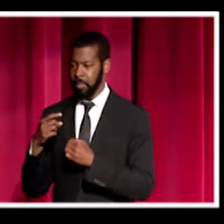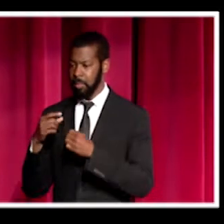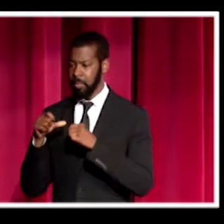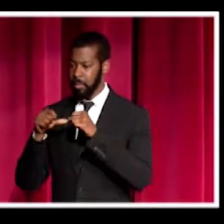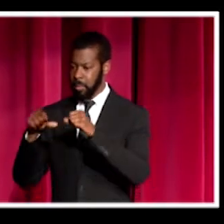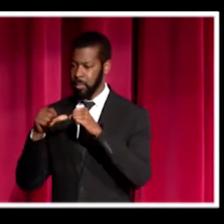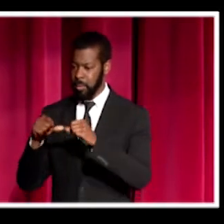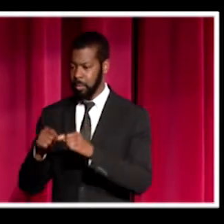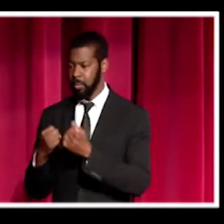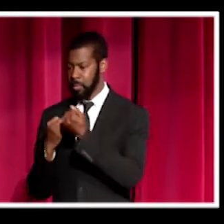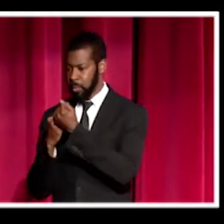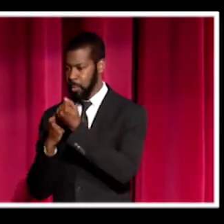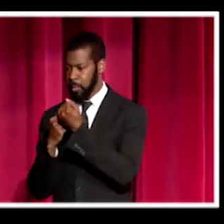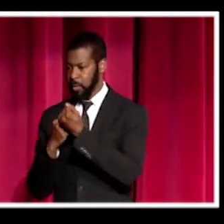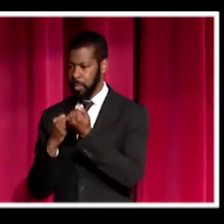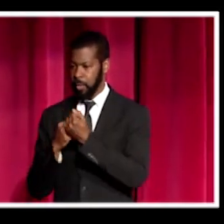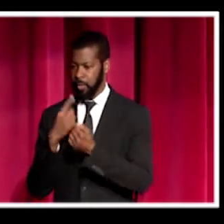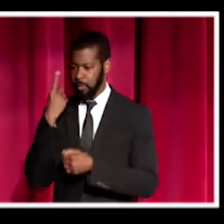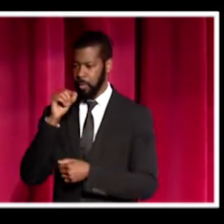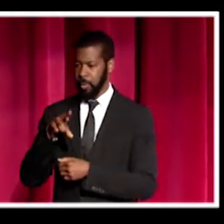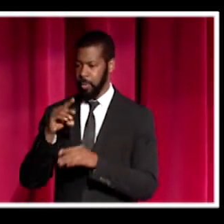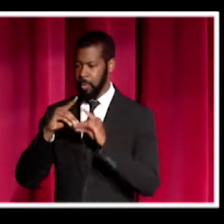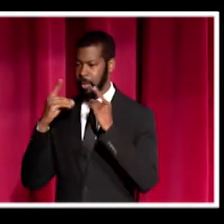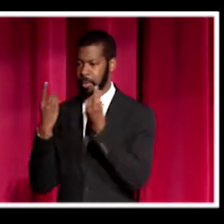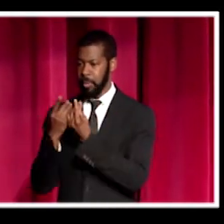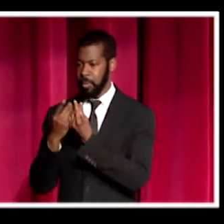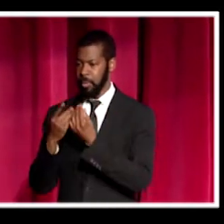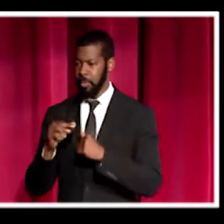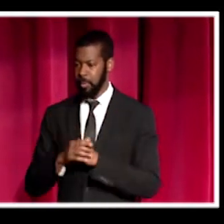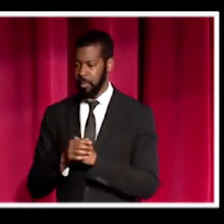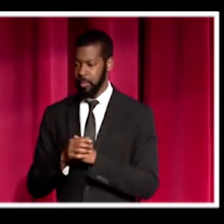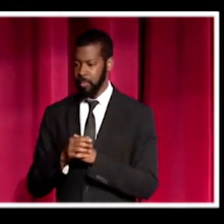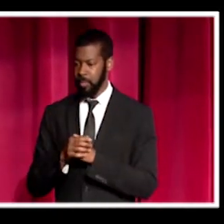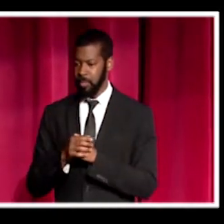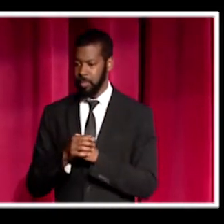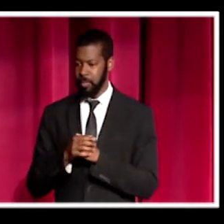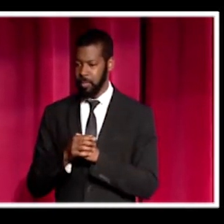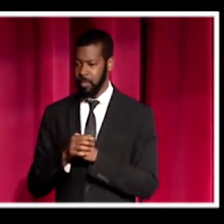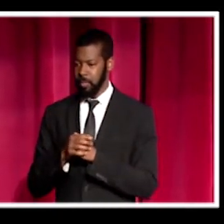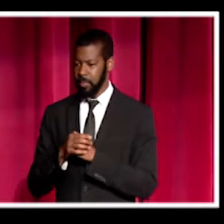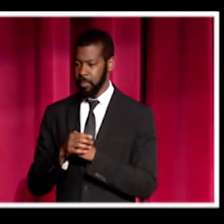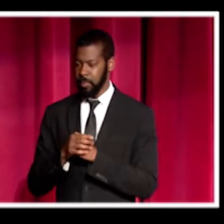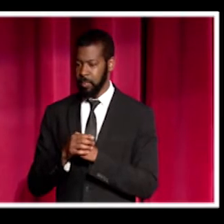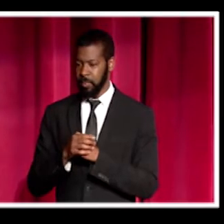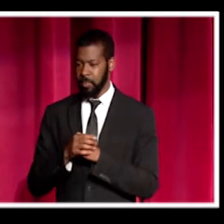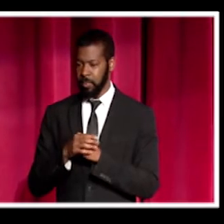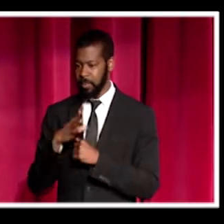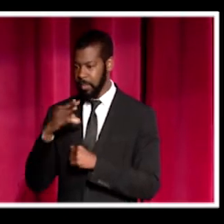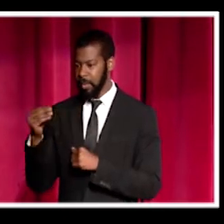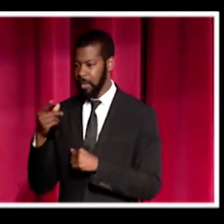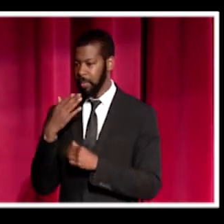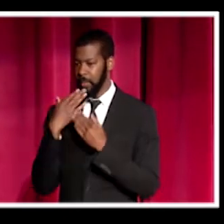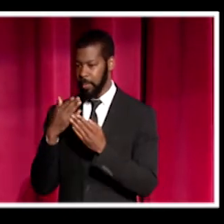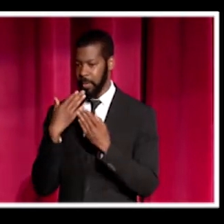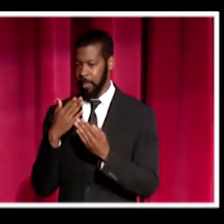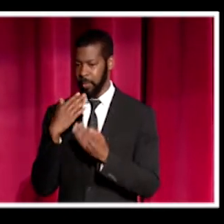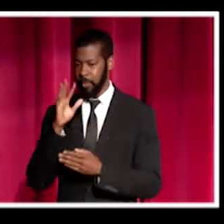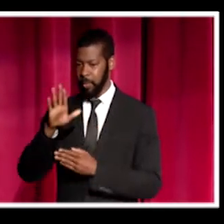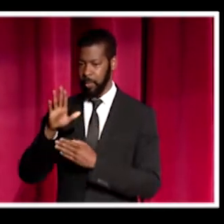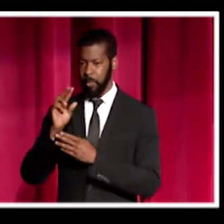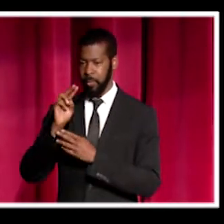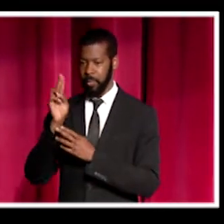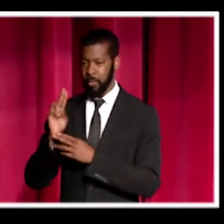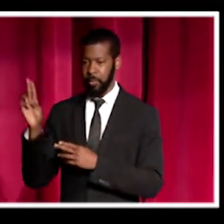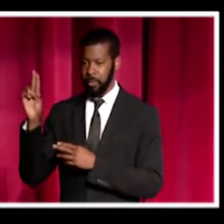put more and more district residents on the pathway to the middle class. Again, welcome to your